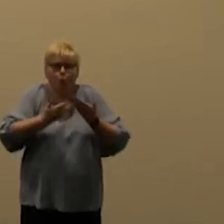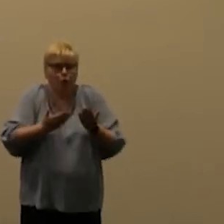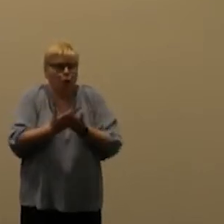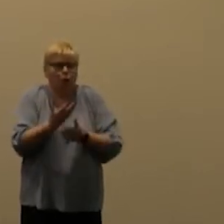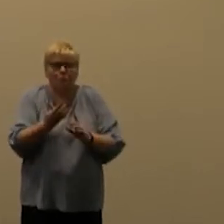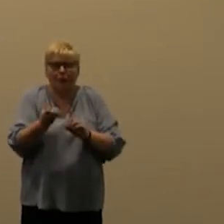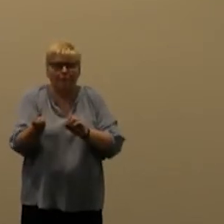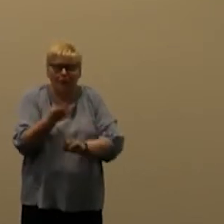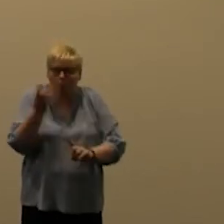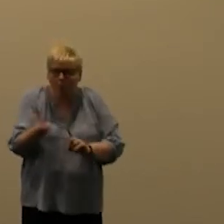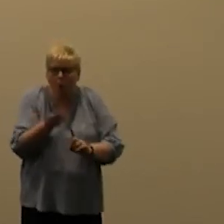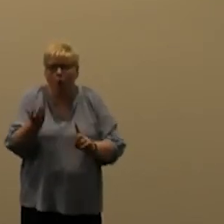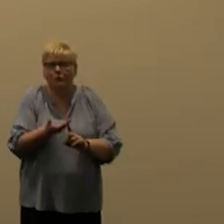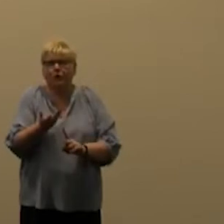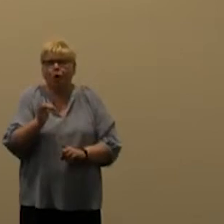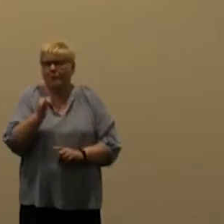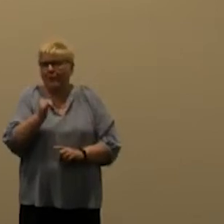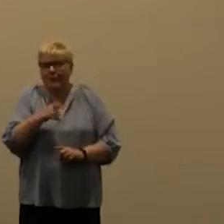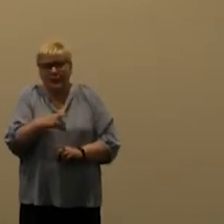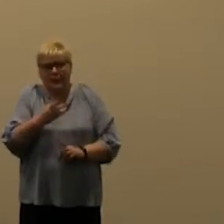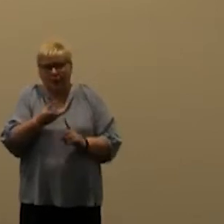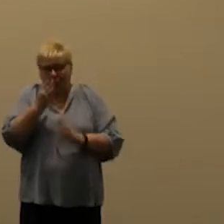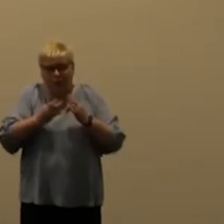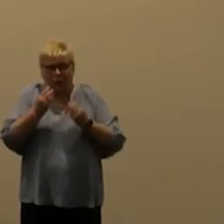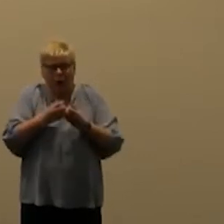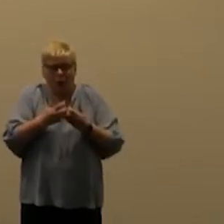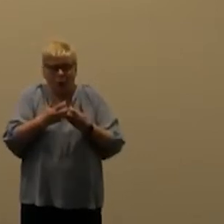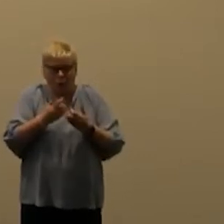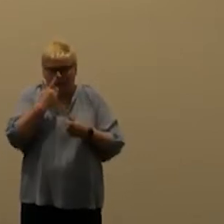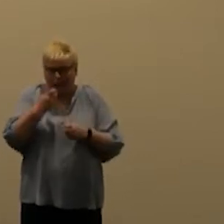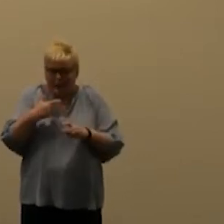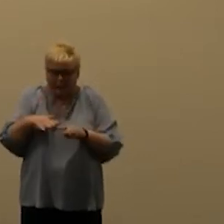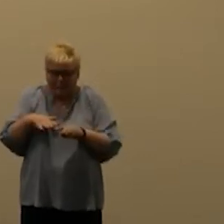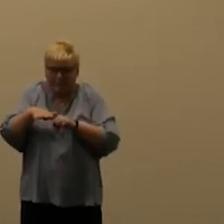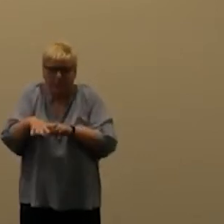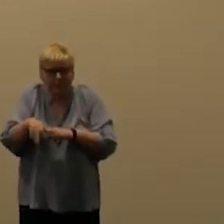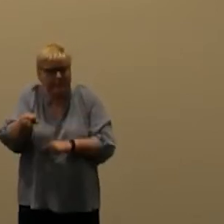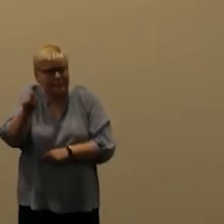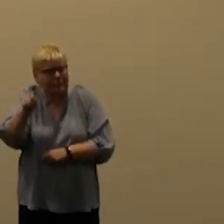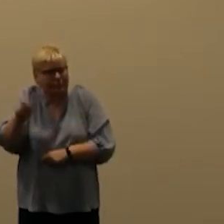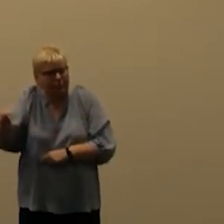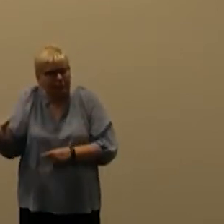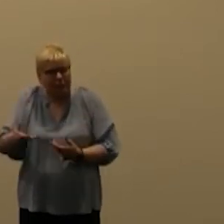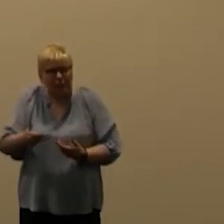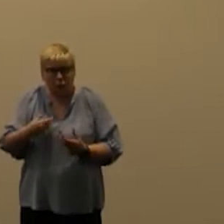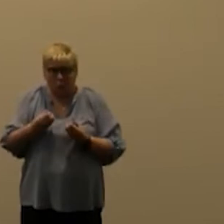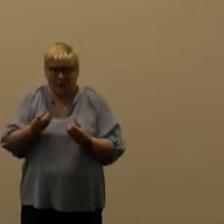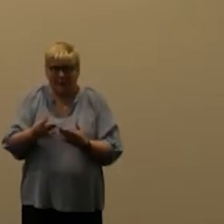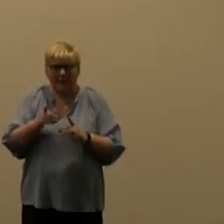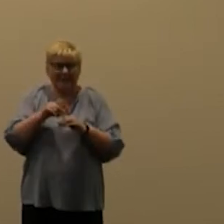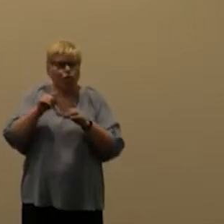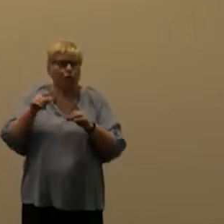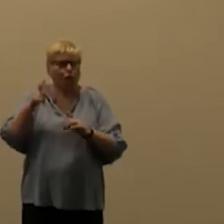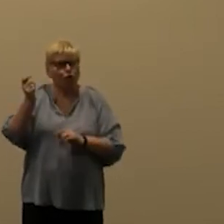or they might want to know, they might learn about how to influence people. And what we're doing is we're giving those digital champions